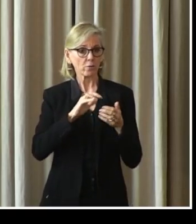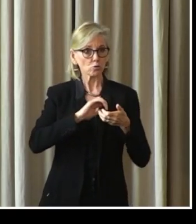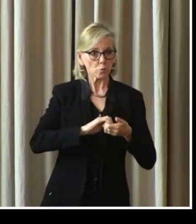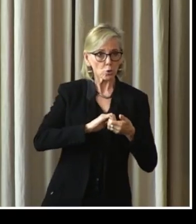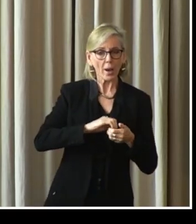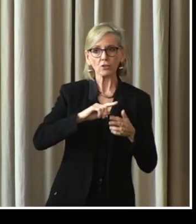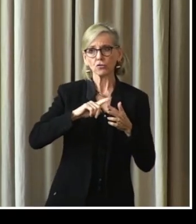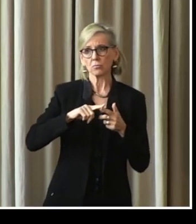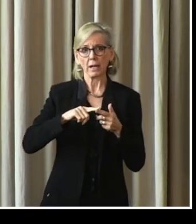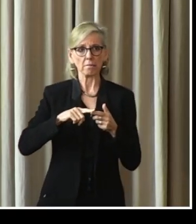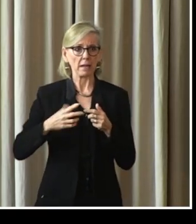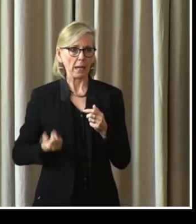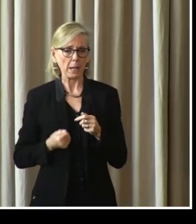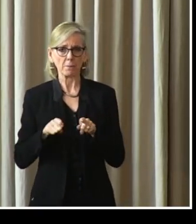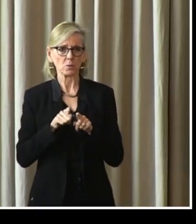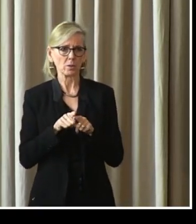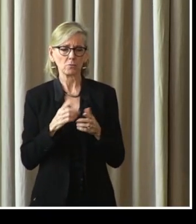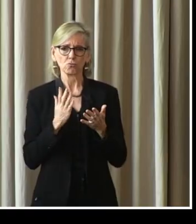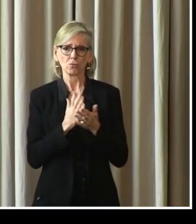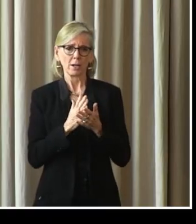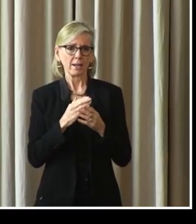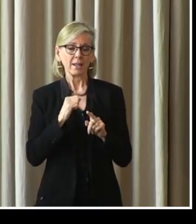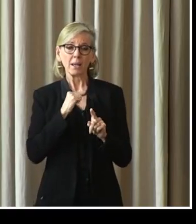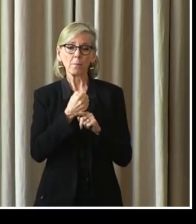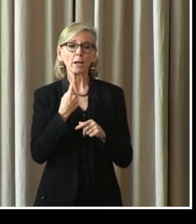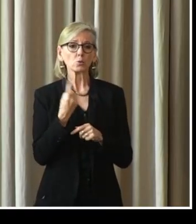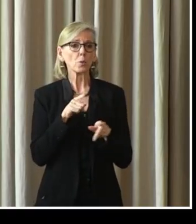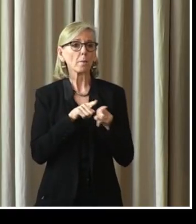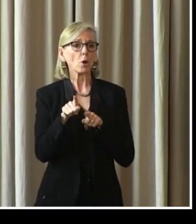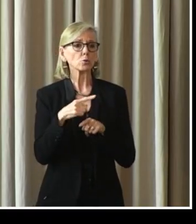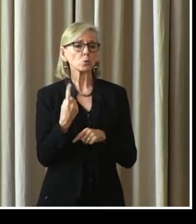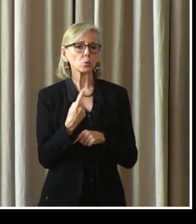know, this impact disproportionately affects women.